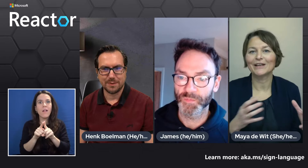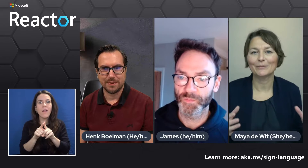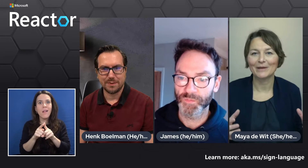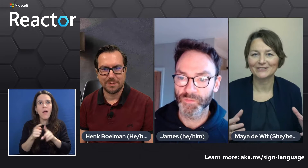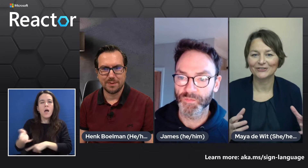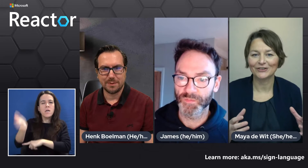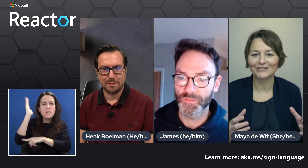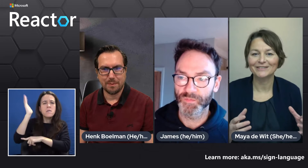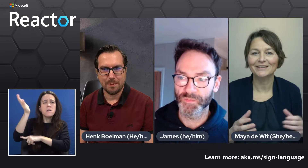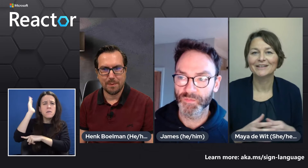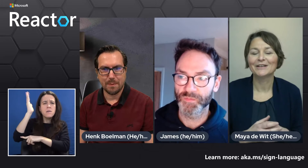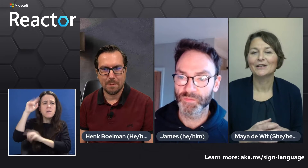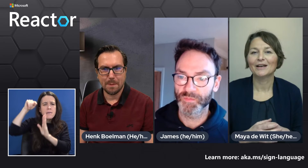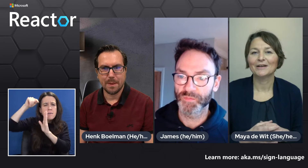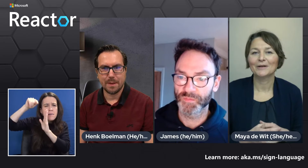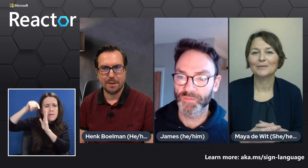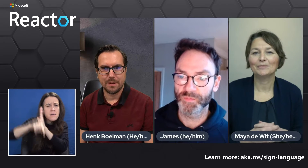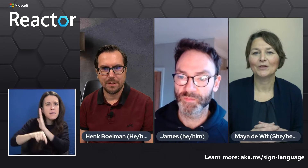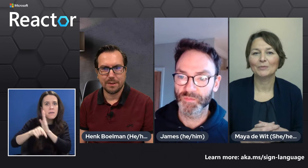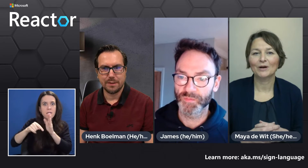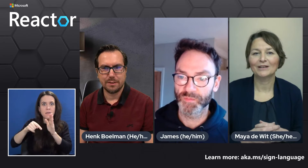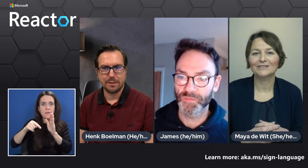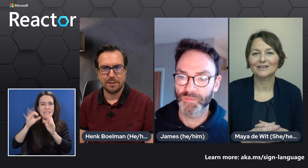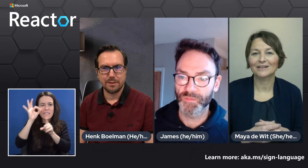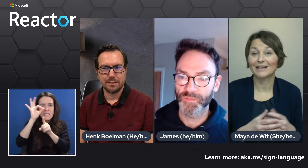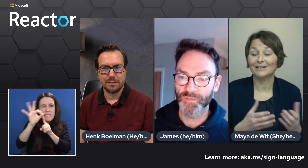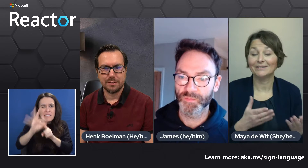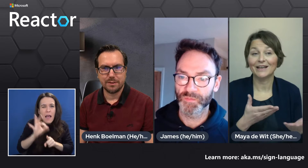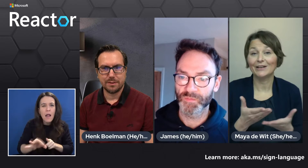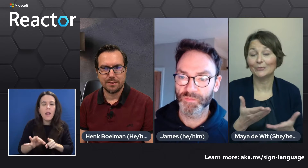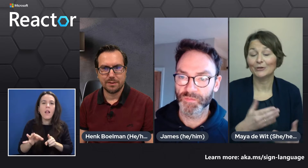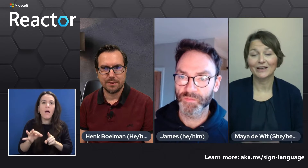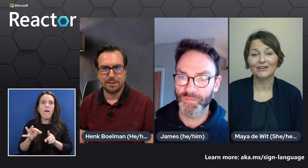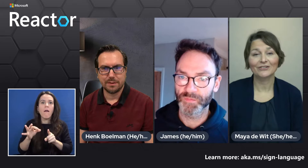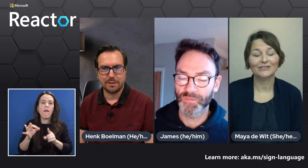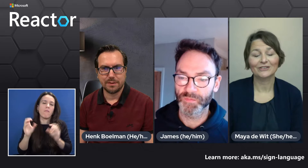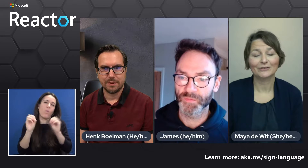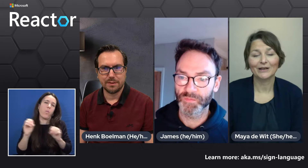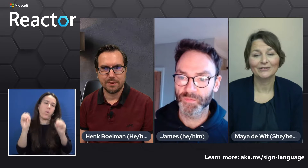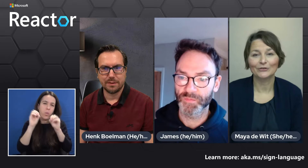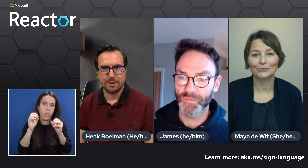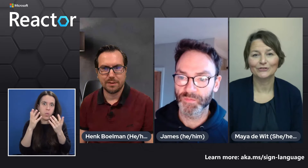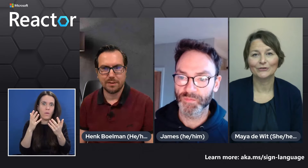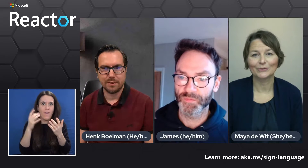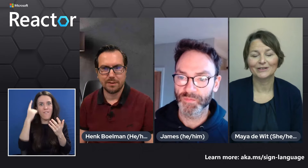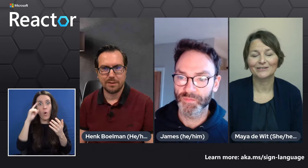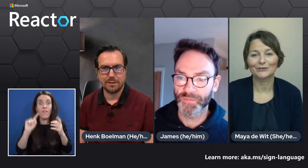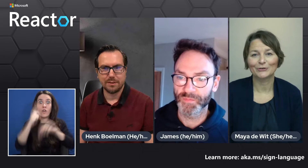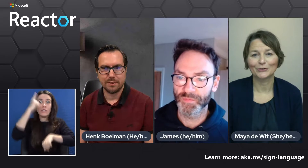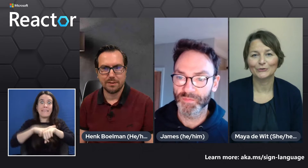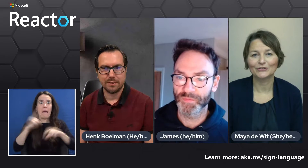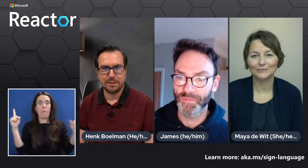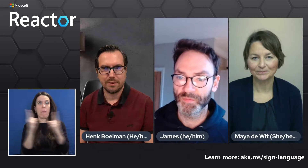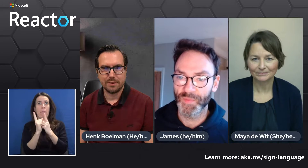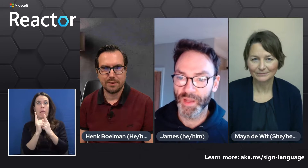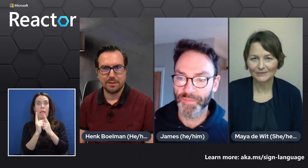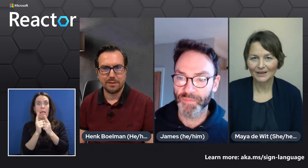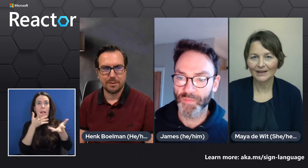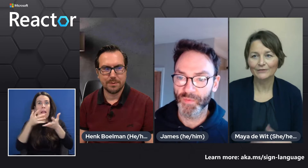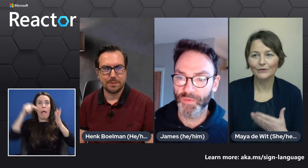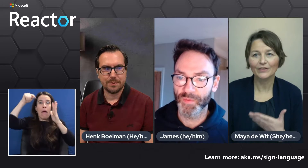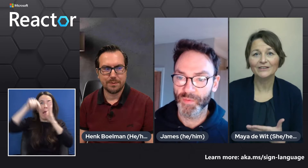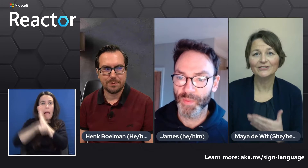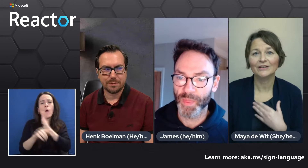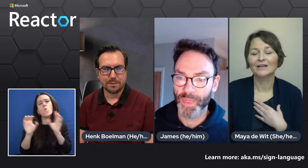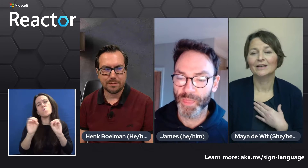you've never met each other. But in daily communication, it's a great tool to use.